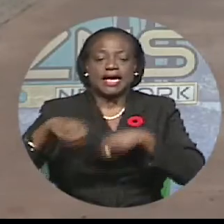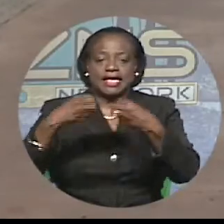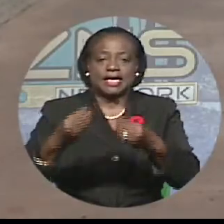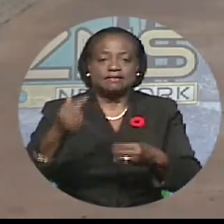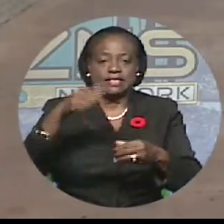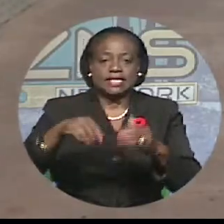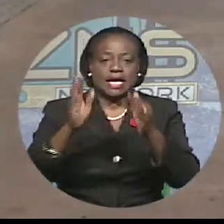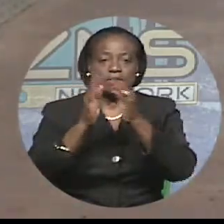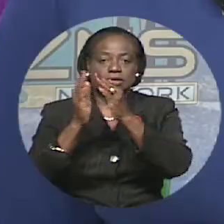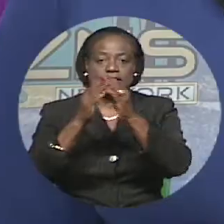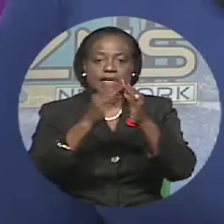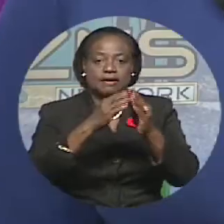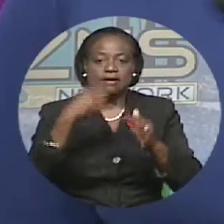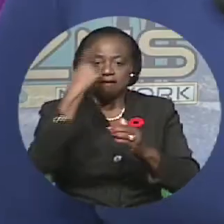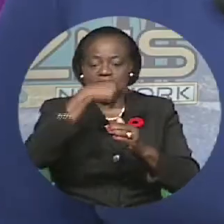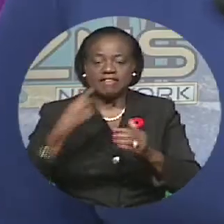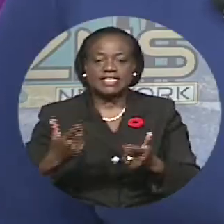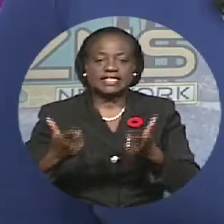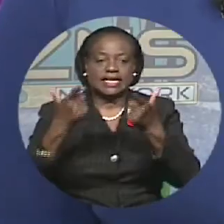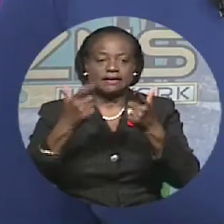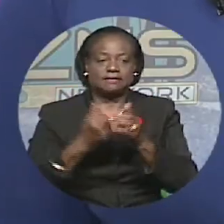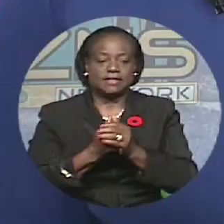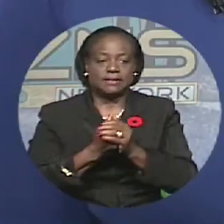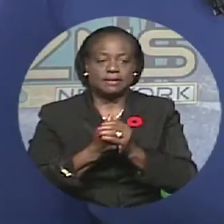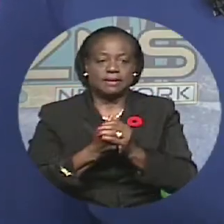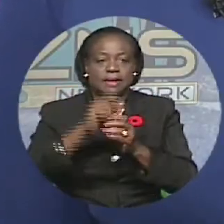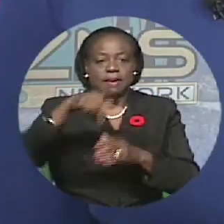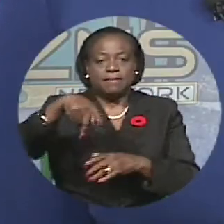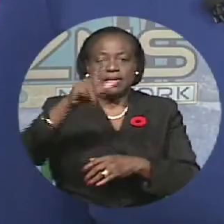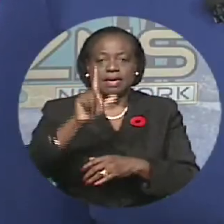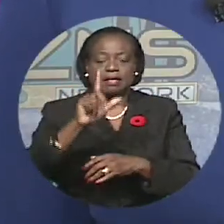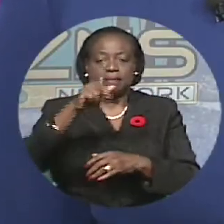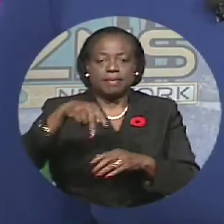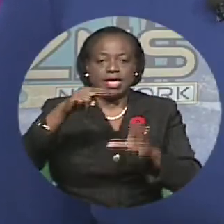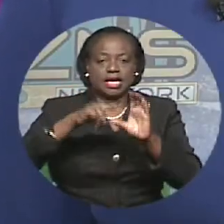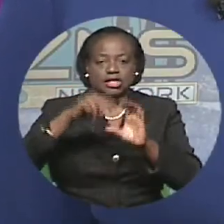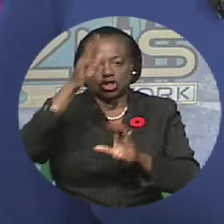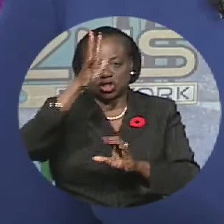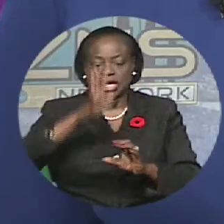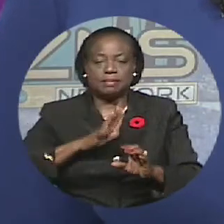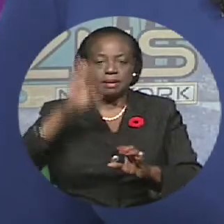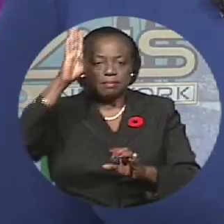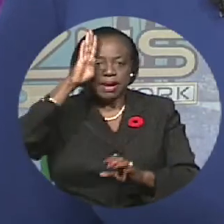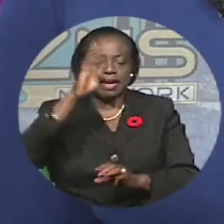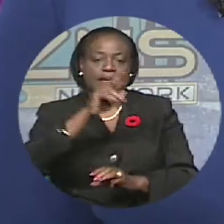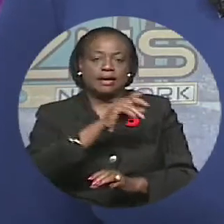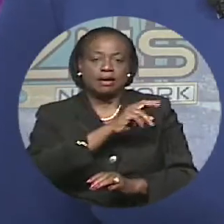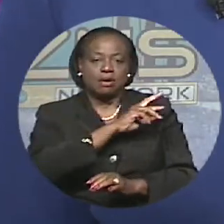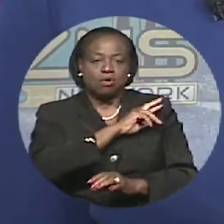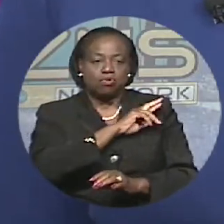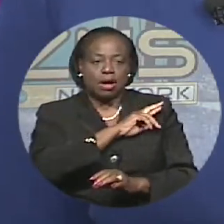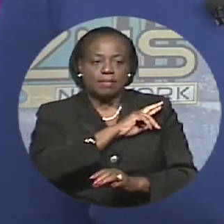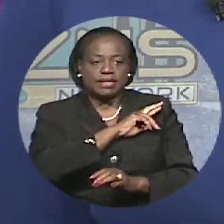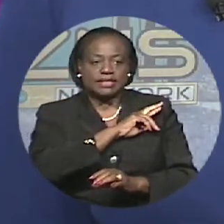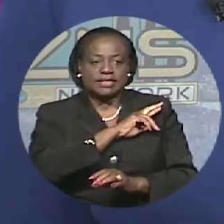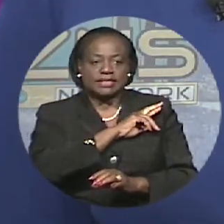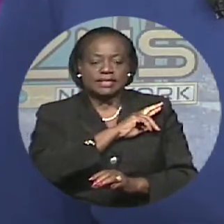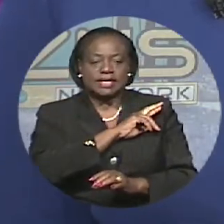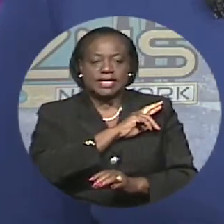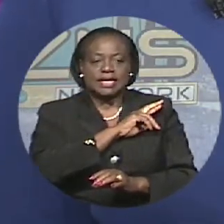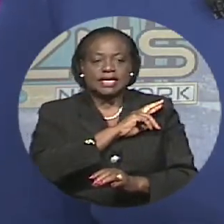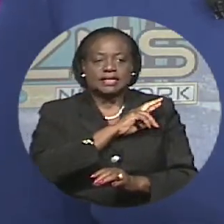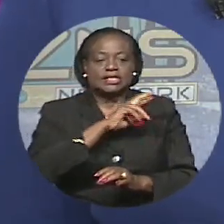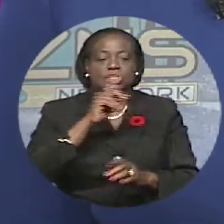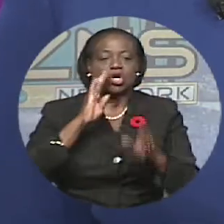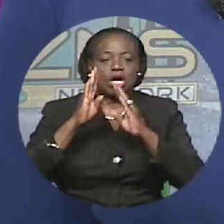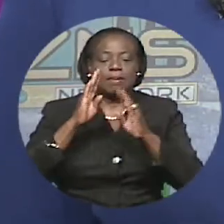Scatterly, ZNS Network News. Well, Progressive Liberal Party Chairman Bradley Roberts is not letting up on his party's opponents following recent comments made by